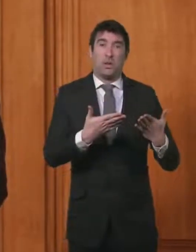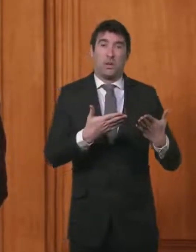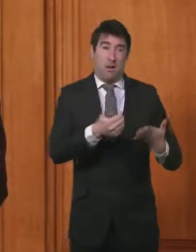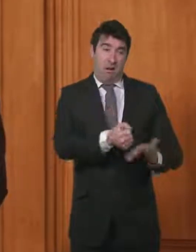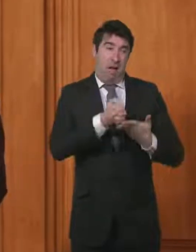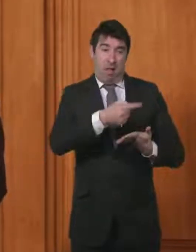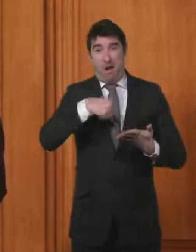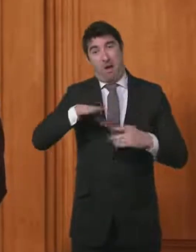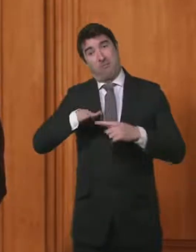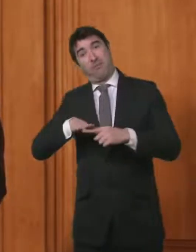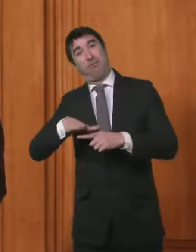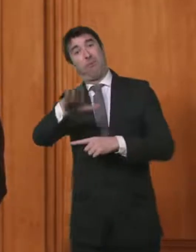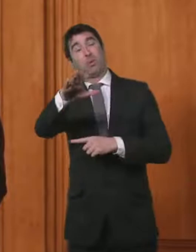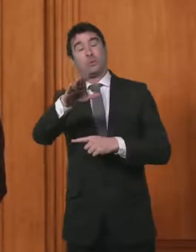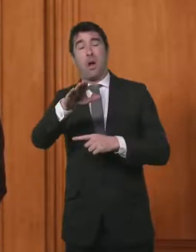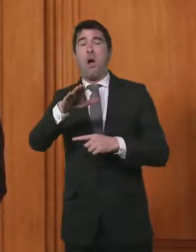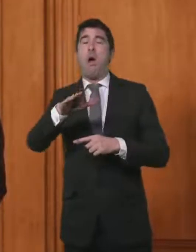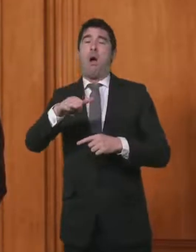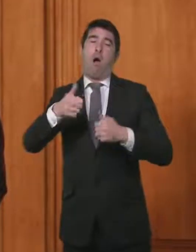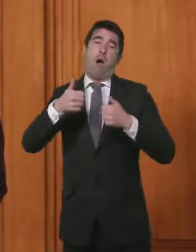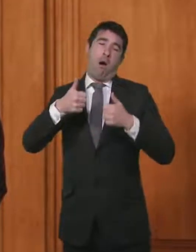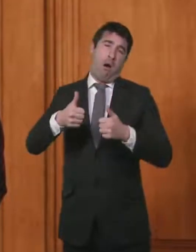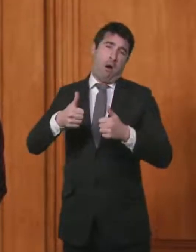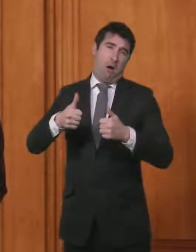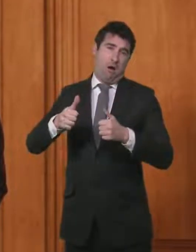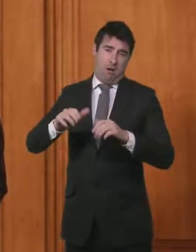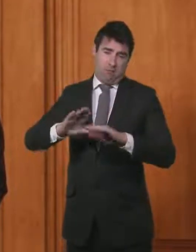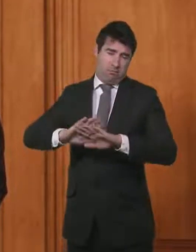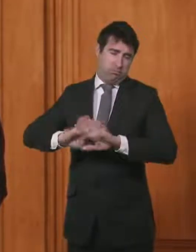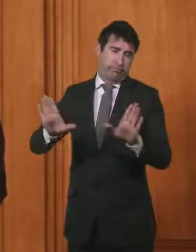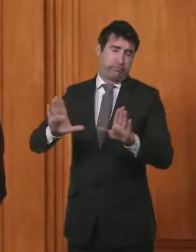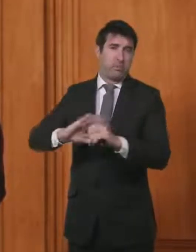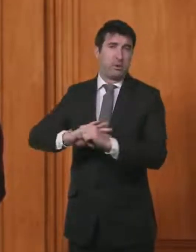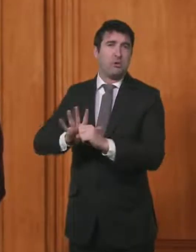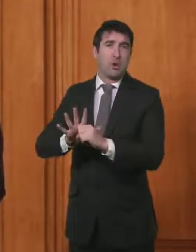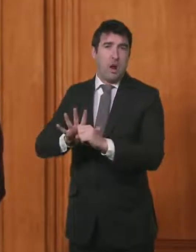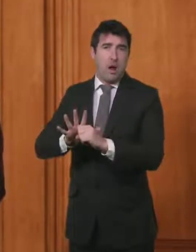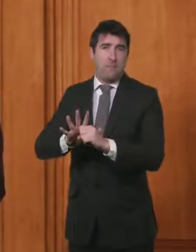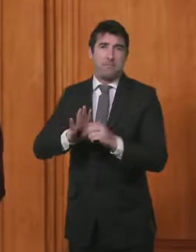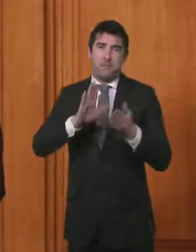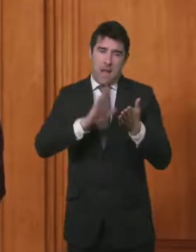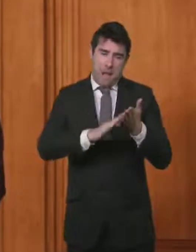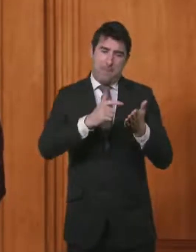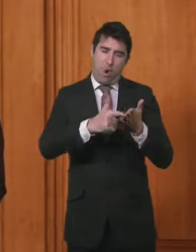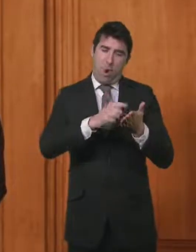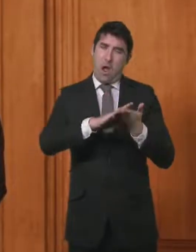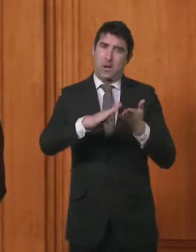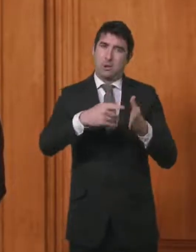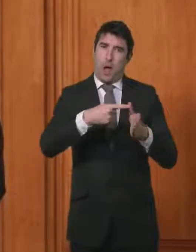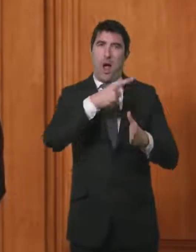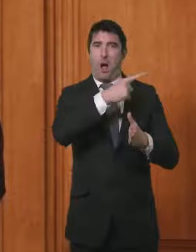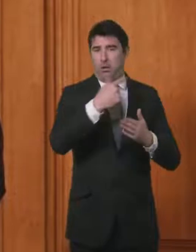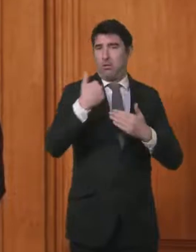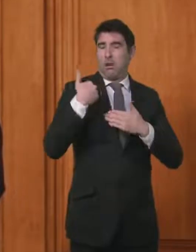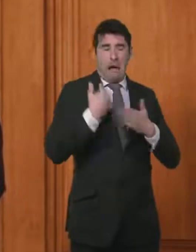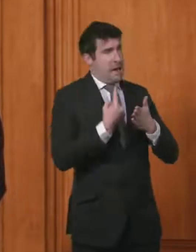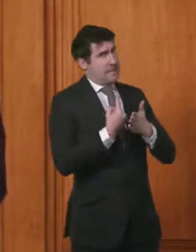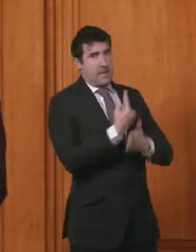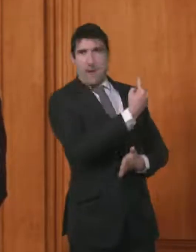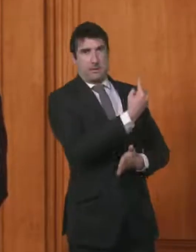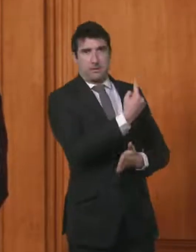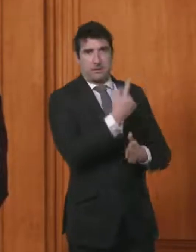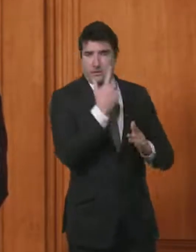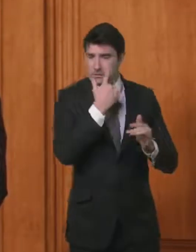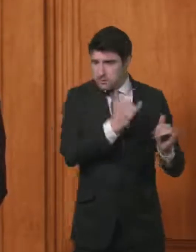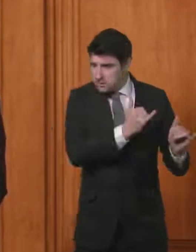MHRA conditions for the new vaccine, authorised, very standard conditions, quite what you'd expect for any